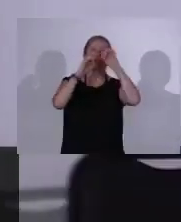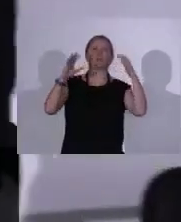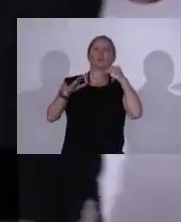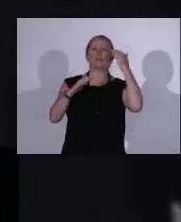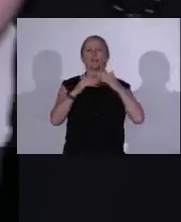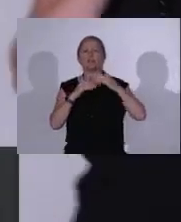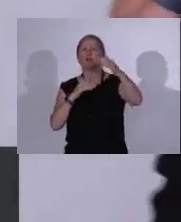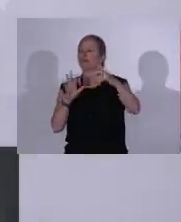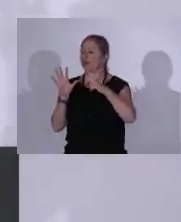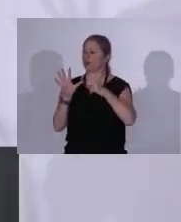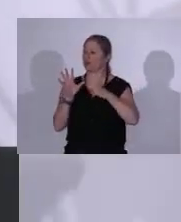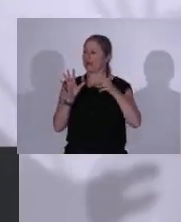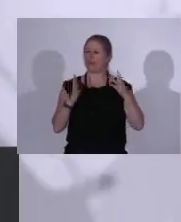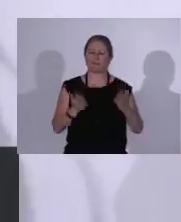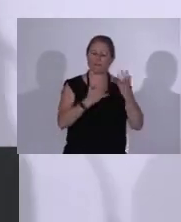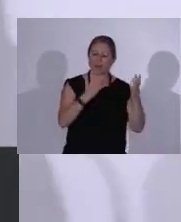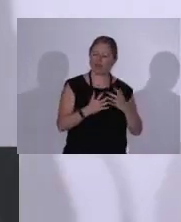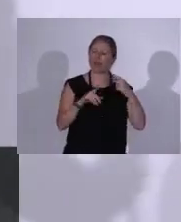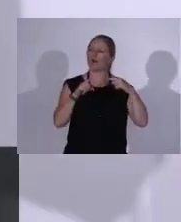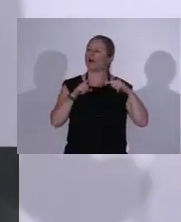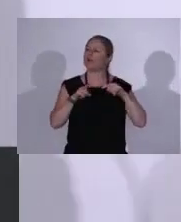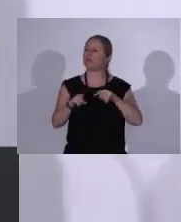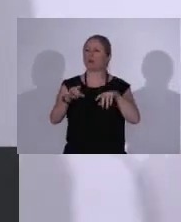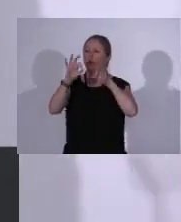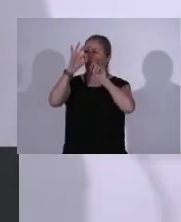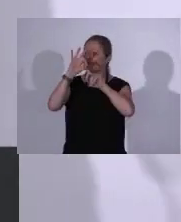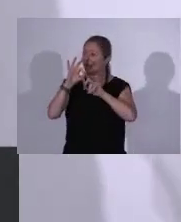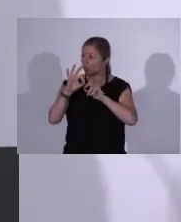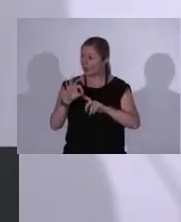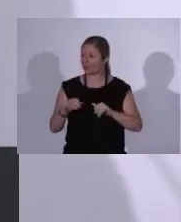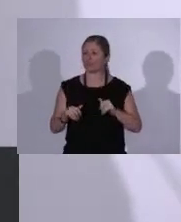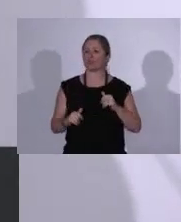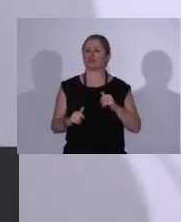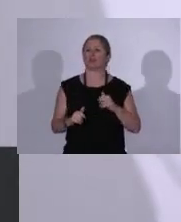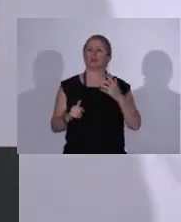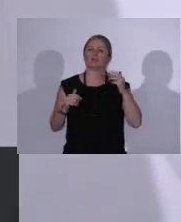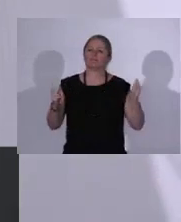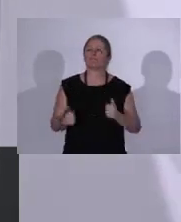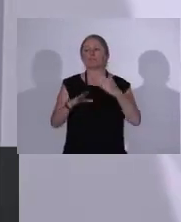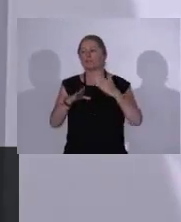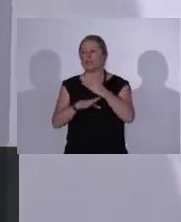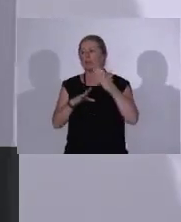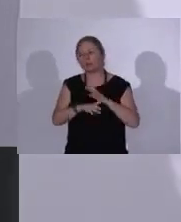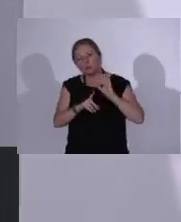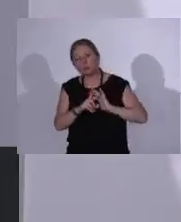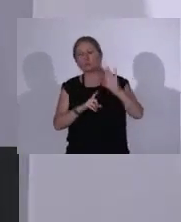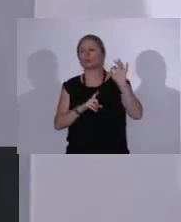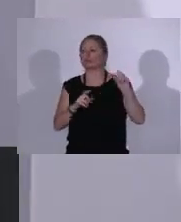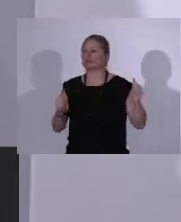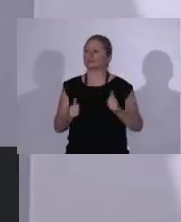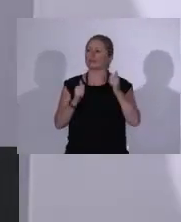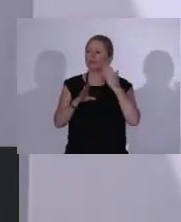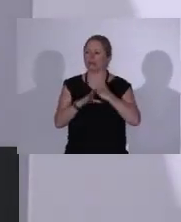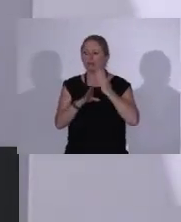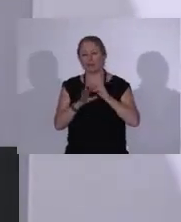for AAA Play, and following the evaluation that was completed, as Rachel said, there's a lot of work to do. And it's always a nice